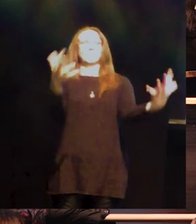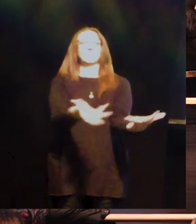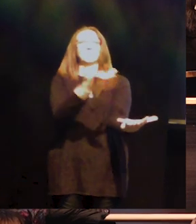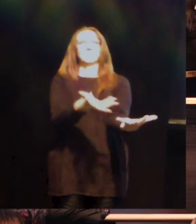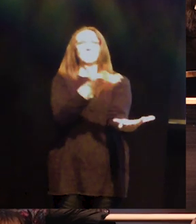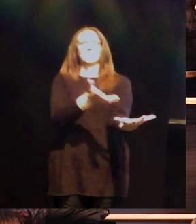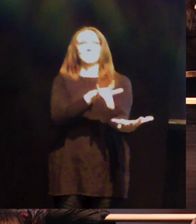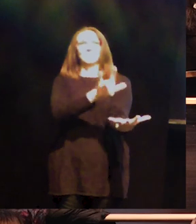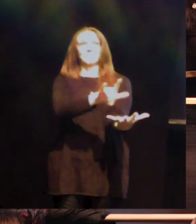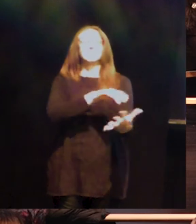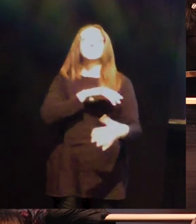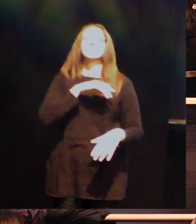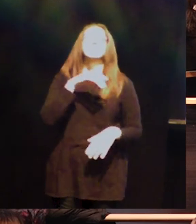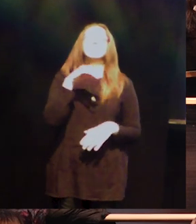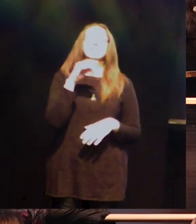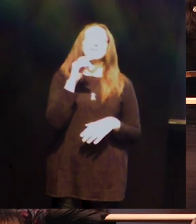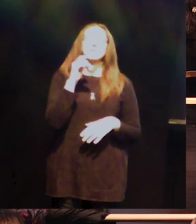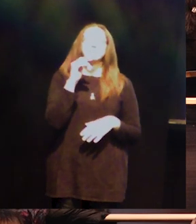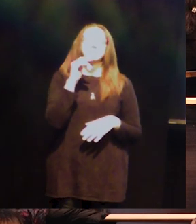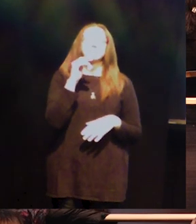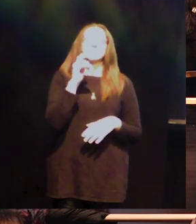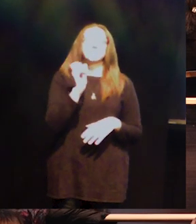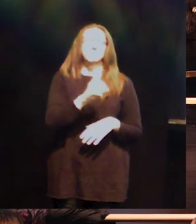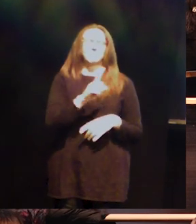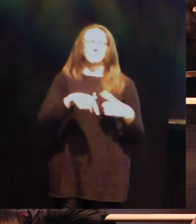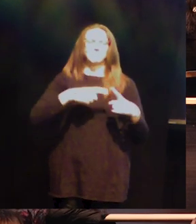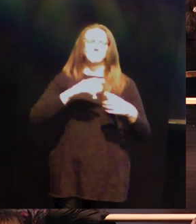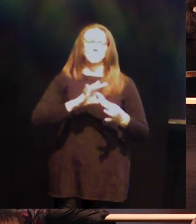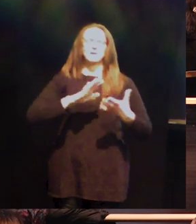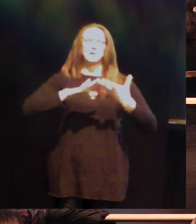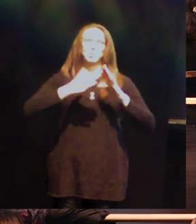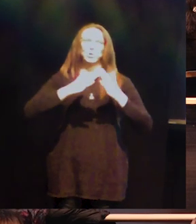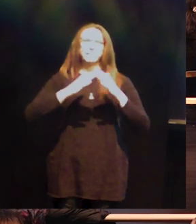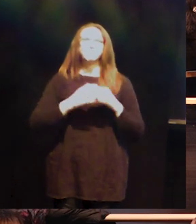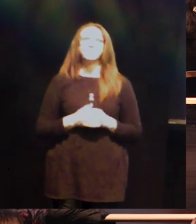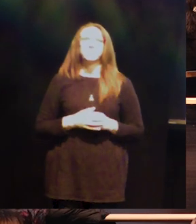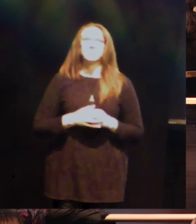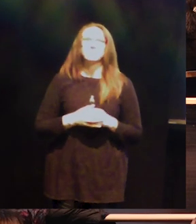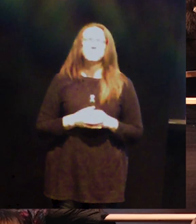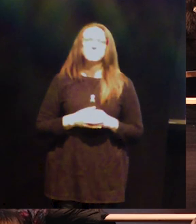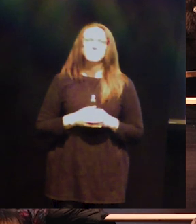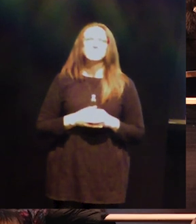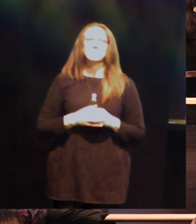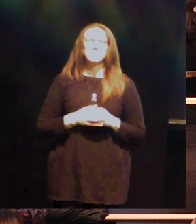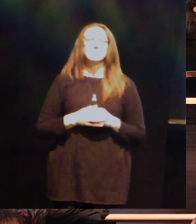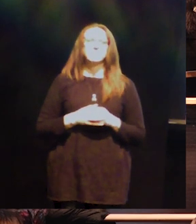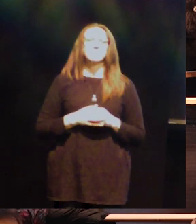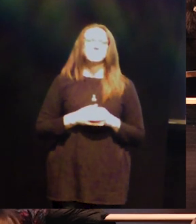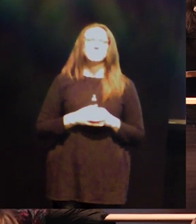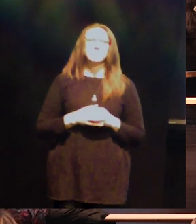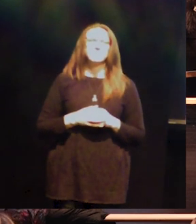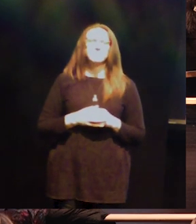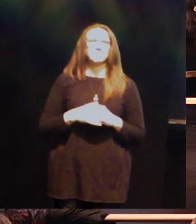But I think my question is about community. What do you think that we can... Because I think